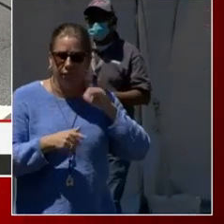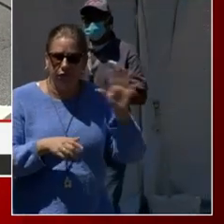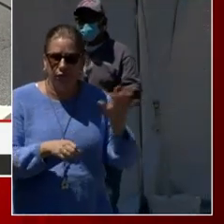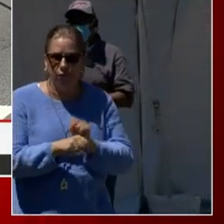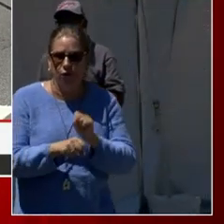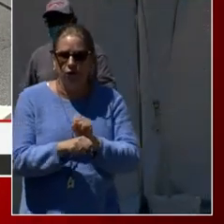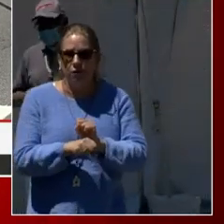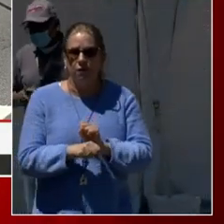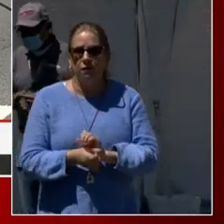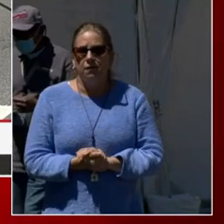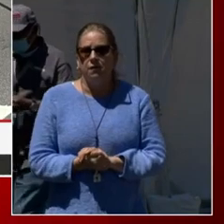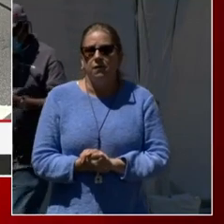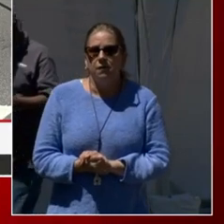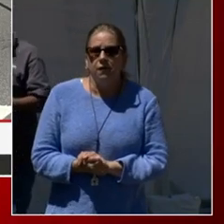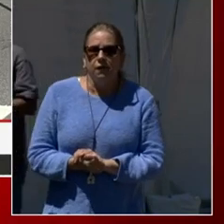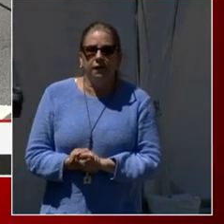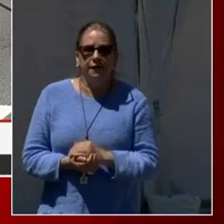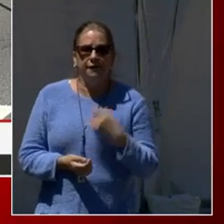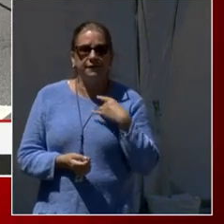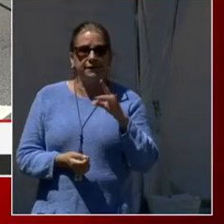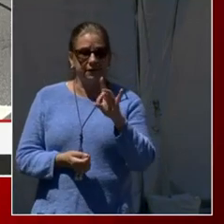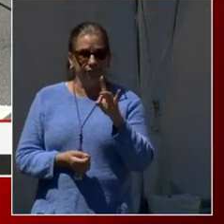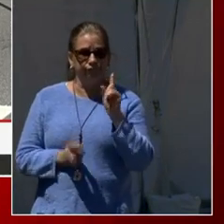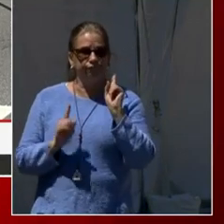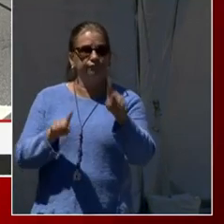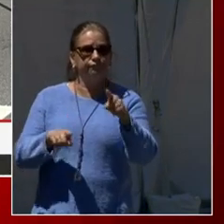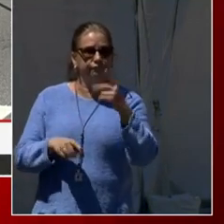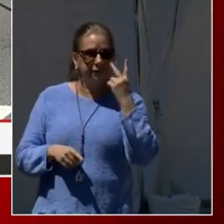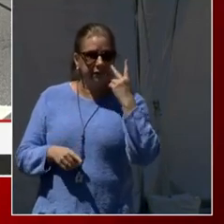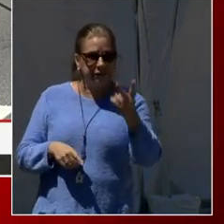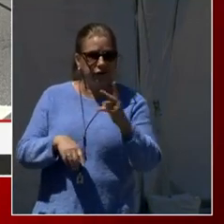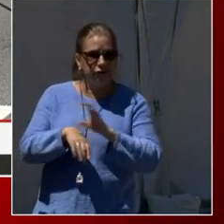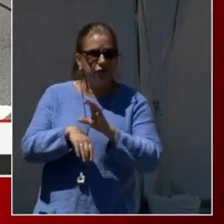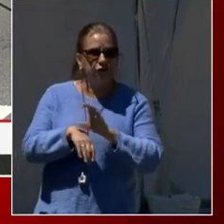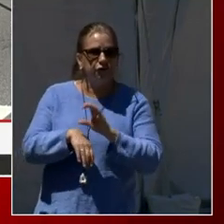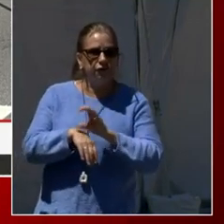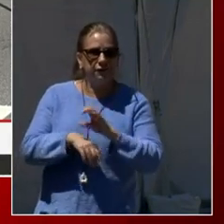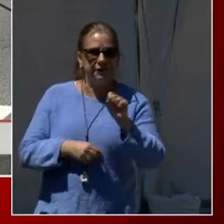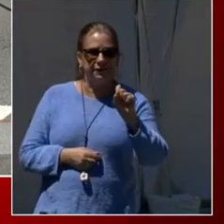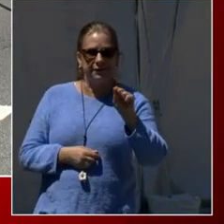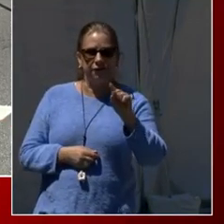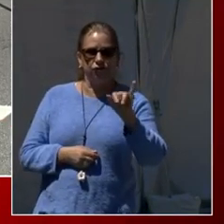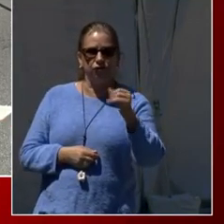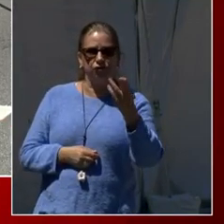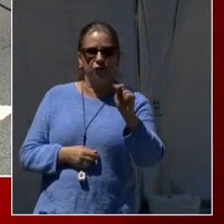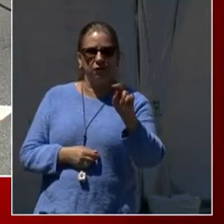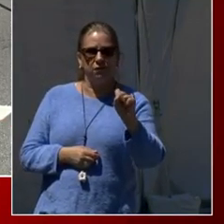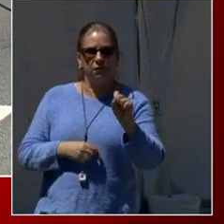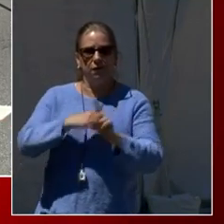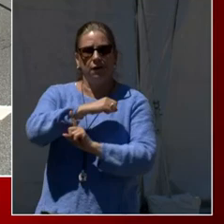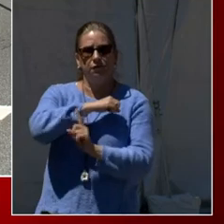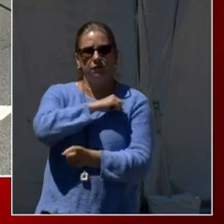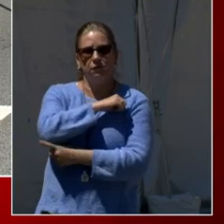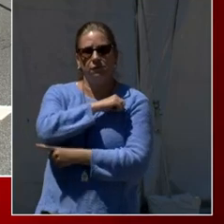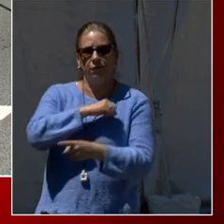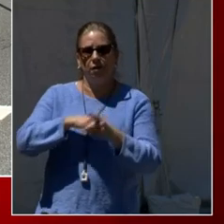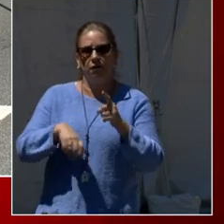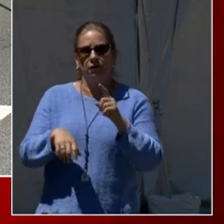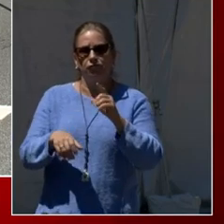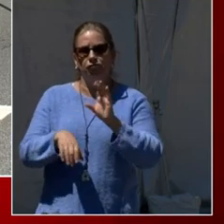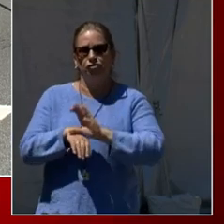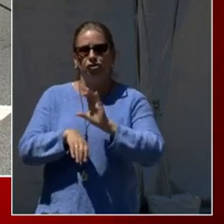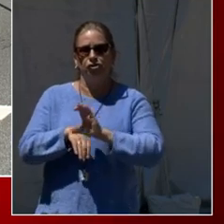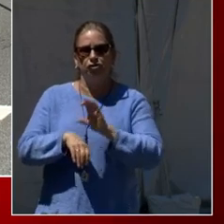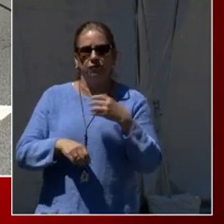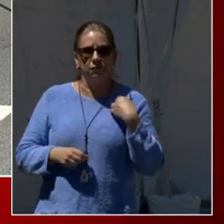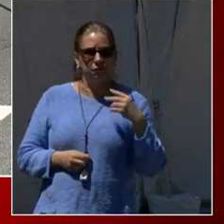to walk through St. John's Episcopal Church, and like so many of you, I was quite angry